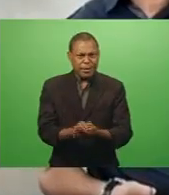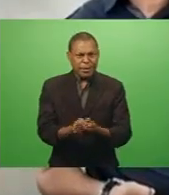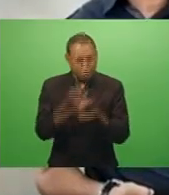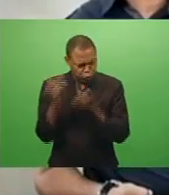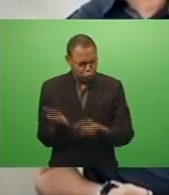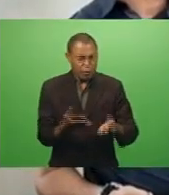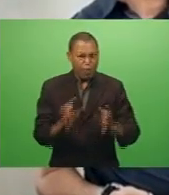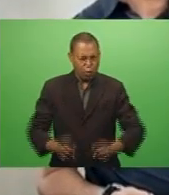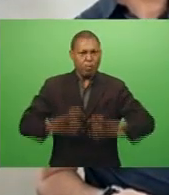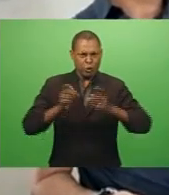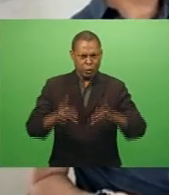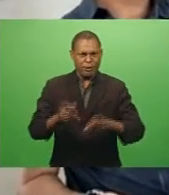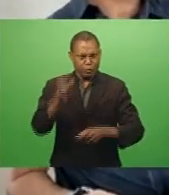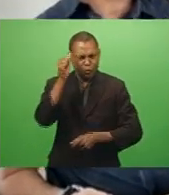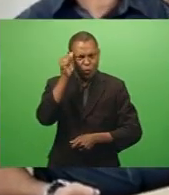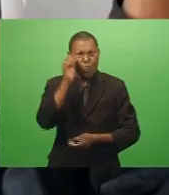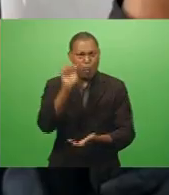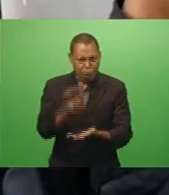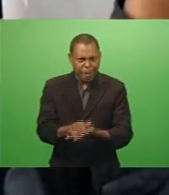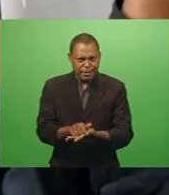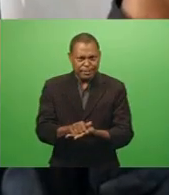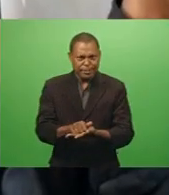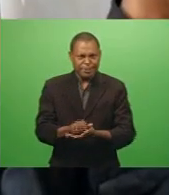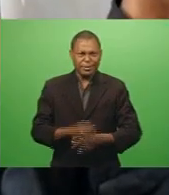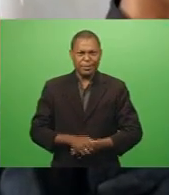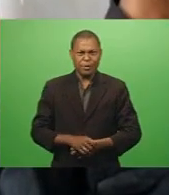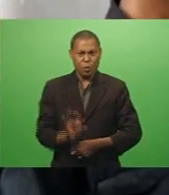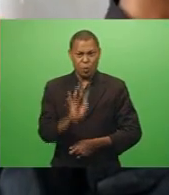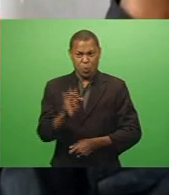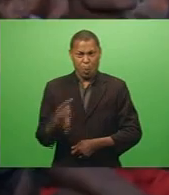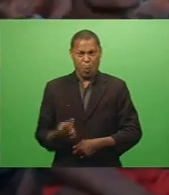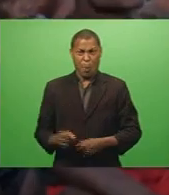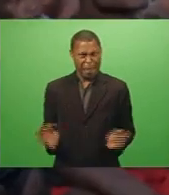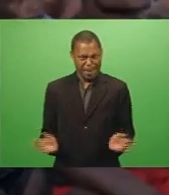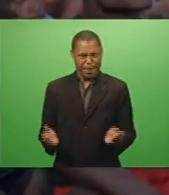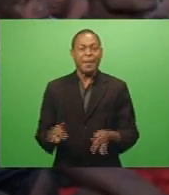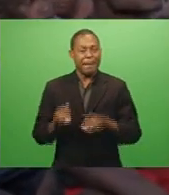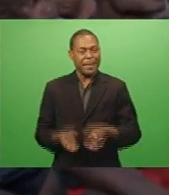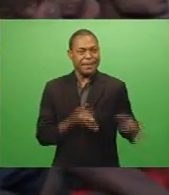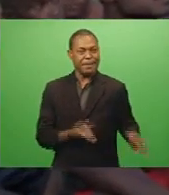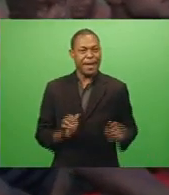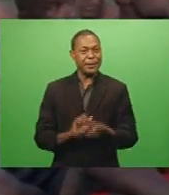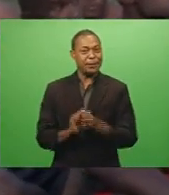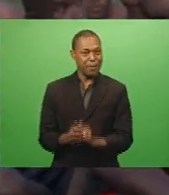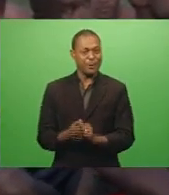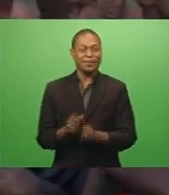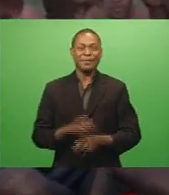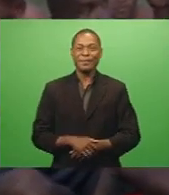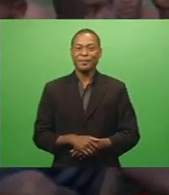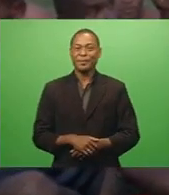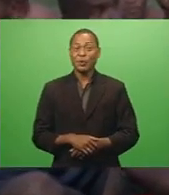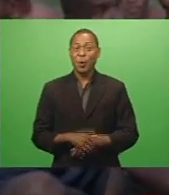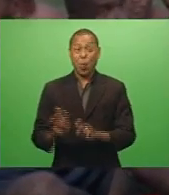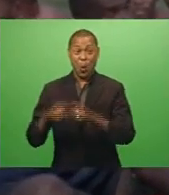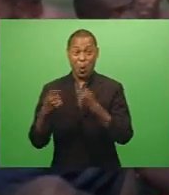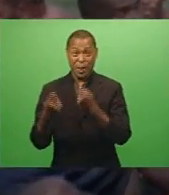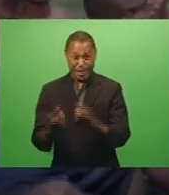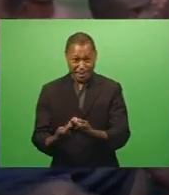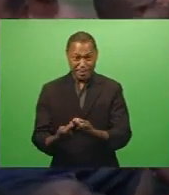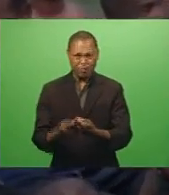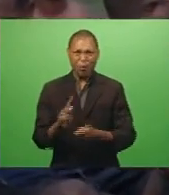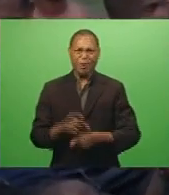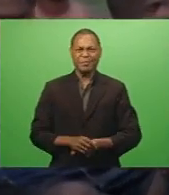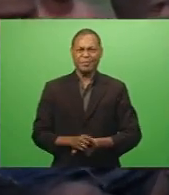realize our rights, in playing and participating in the sports. Northland is living by its motto of leaving no